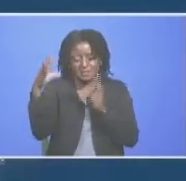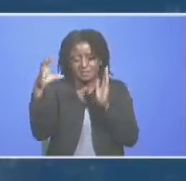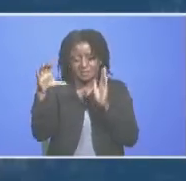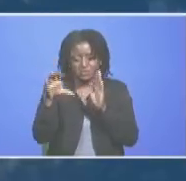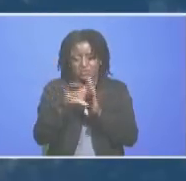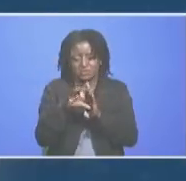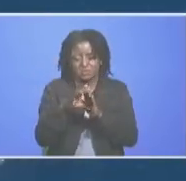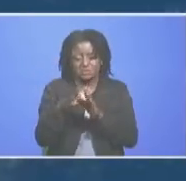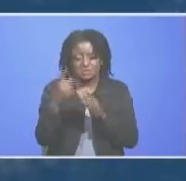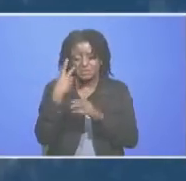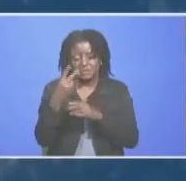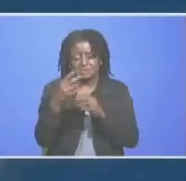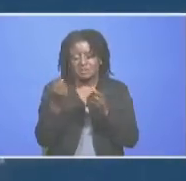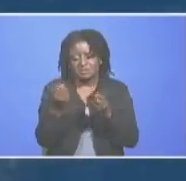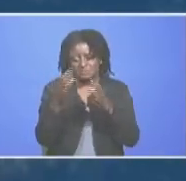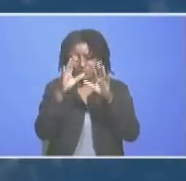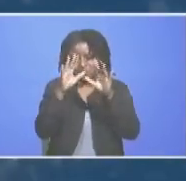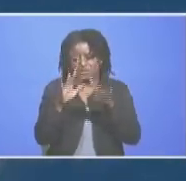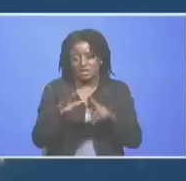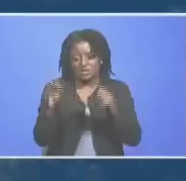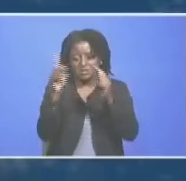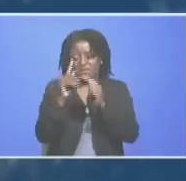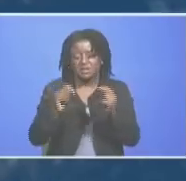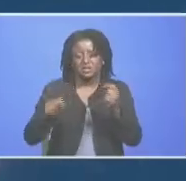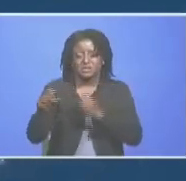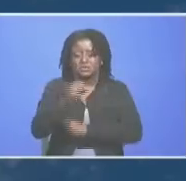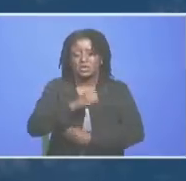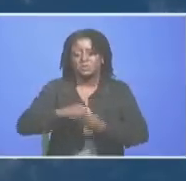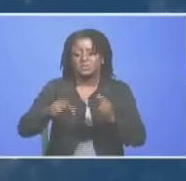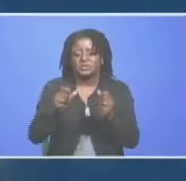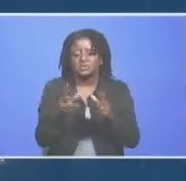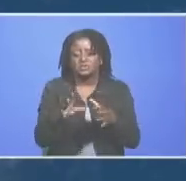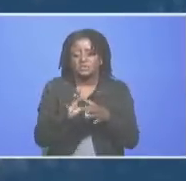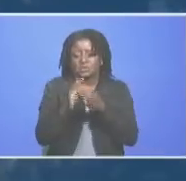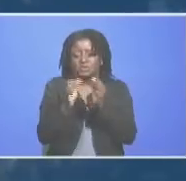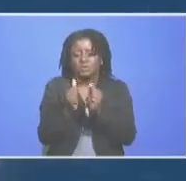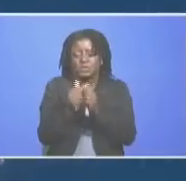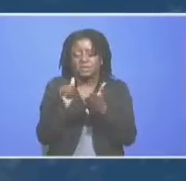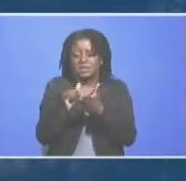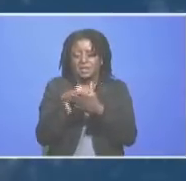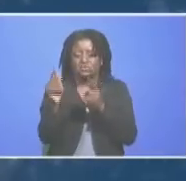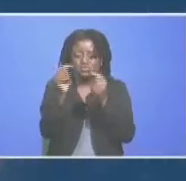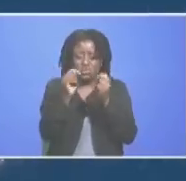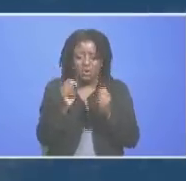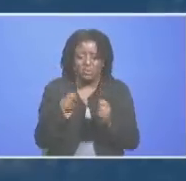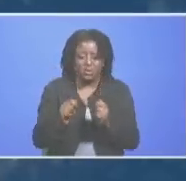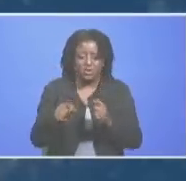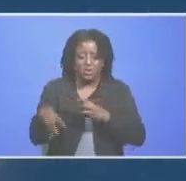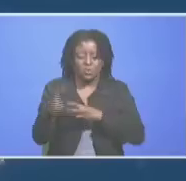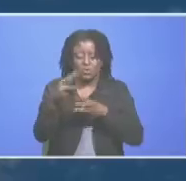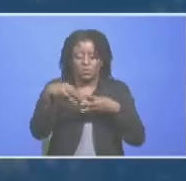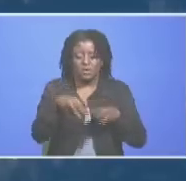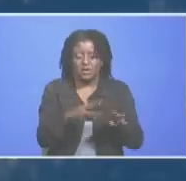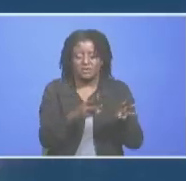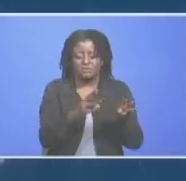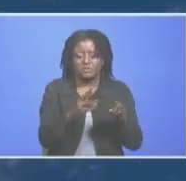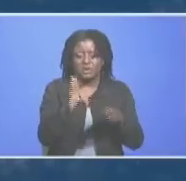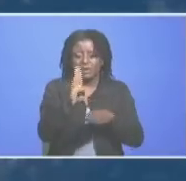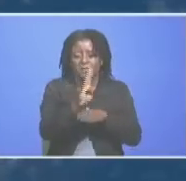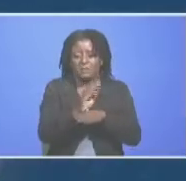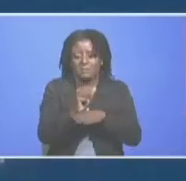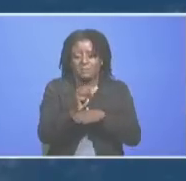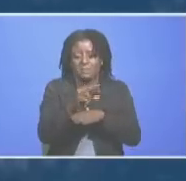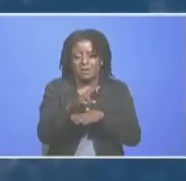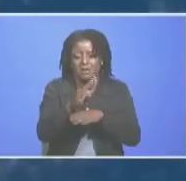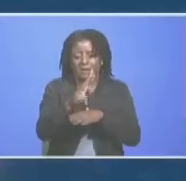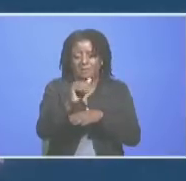of showers and thunderstorms associated with that tropical wave, and it's heading, as we said, towards the Los Angeles. Barbados would perhaps be